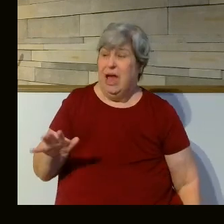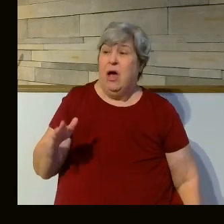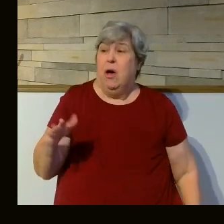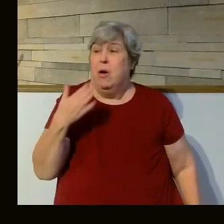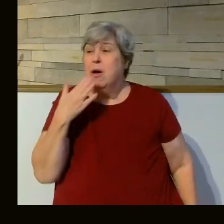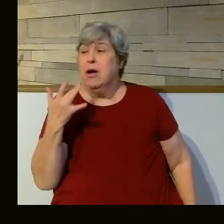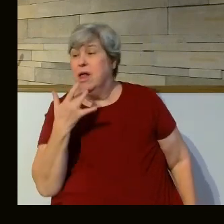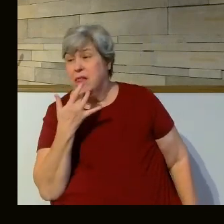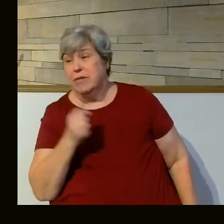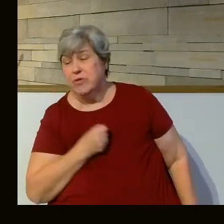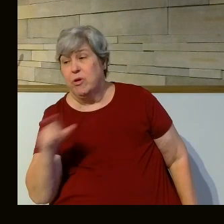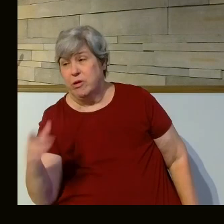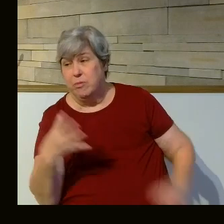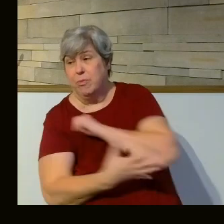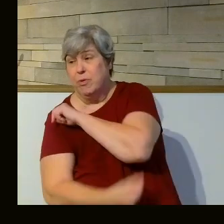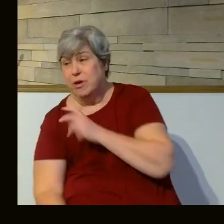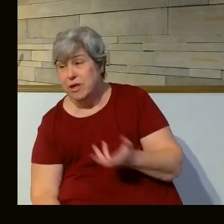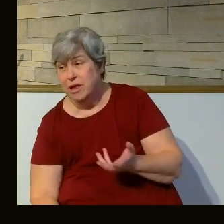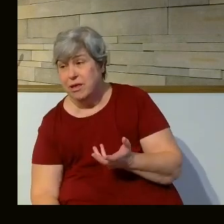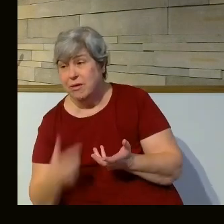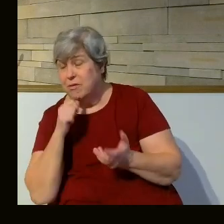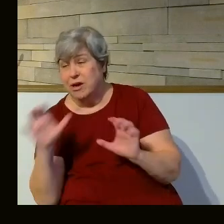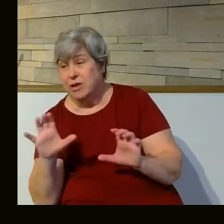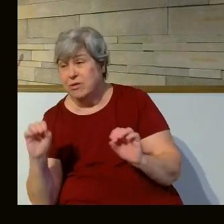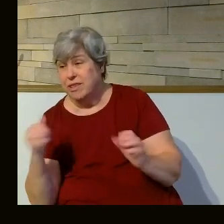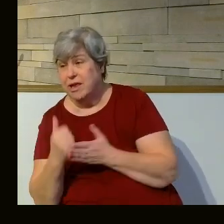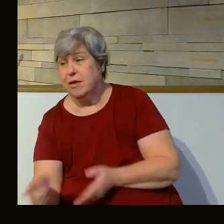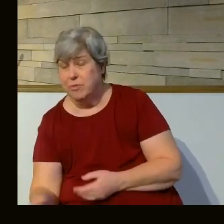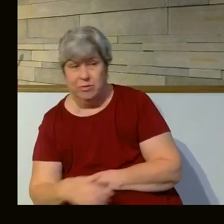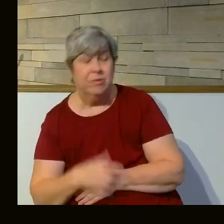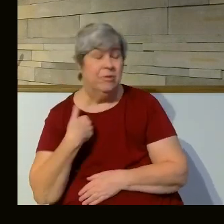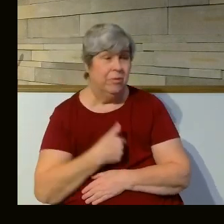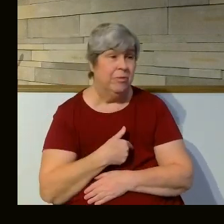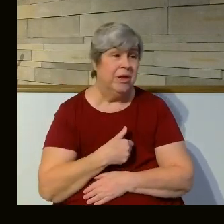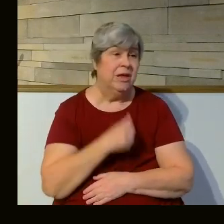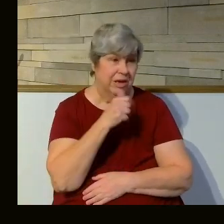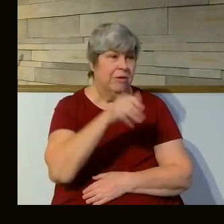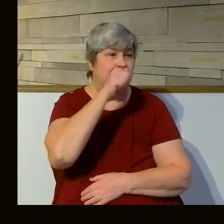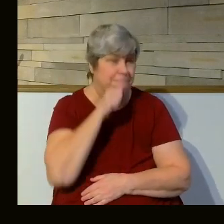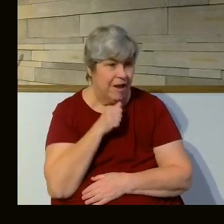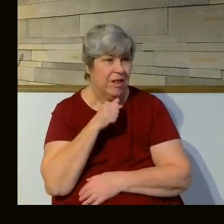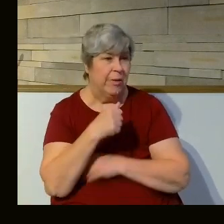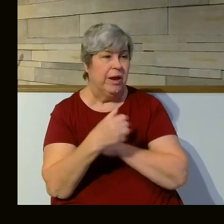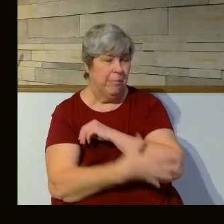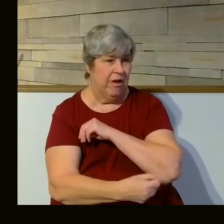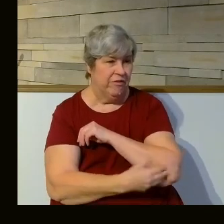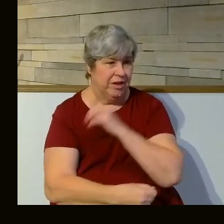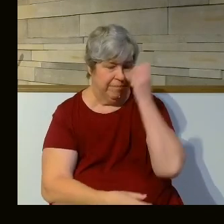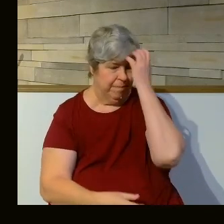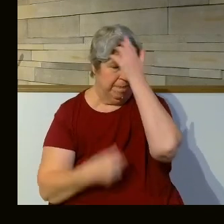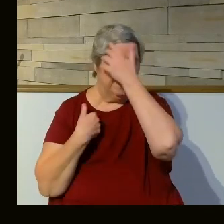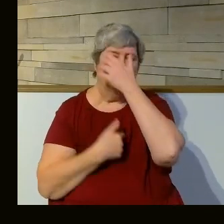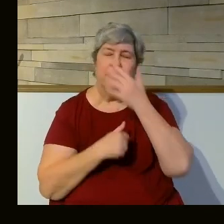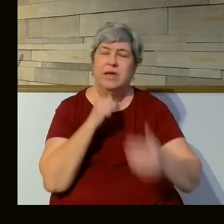with that poverty thing that's going on because we're not doing anything to help you. As Christians here at this church,